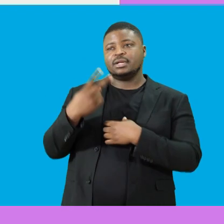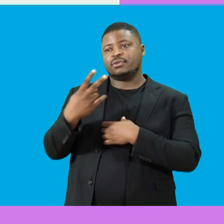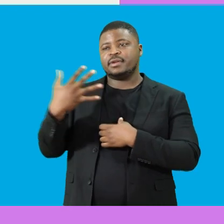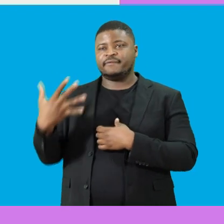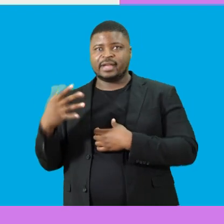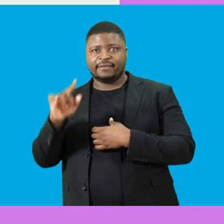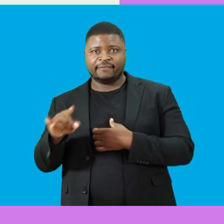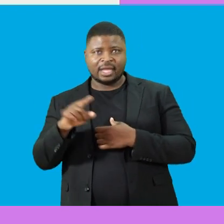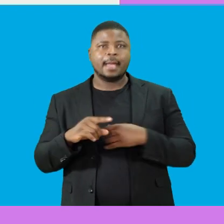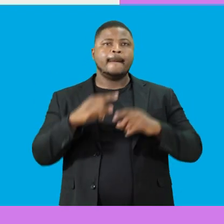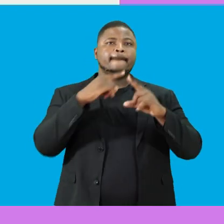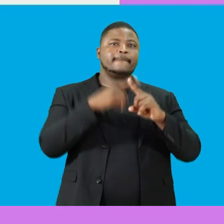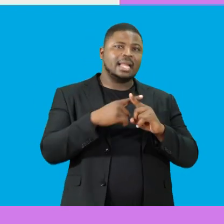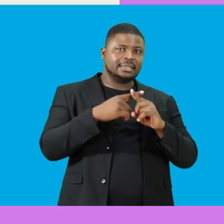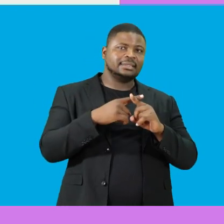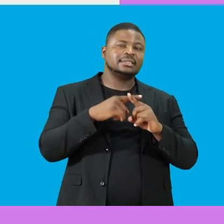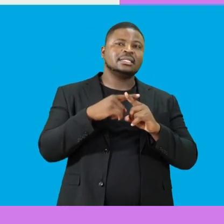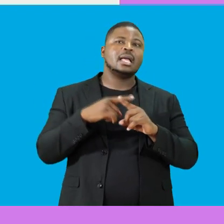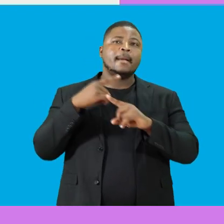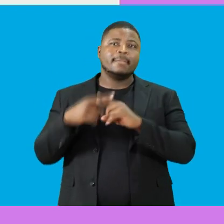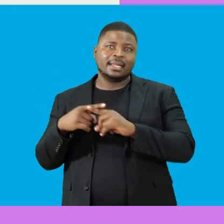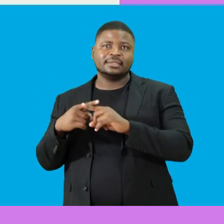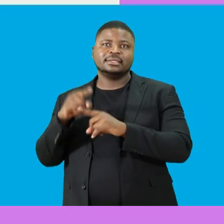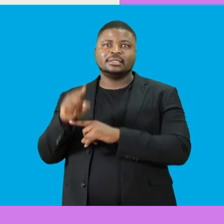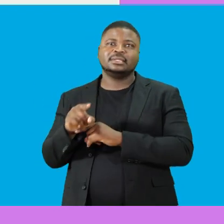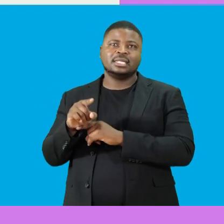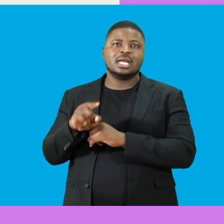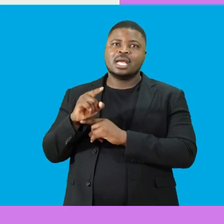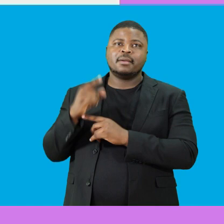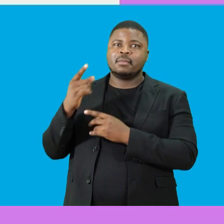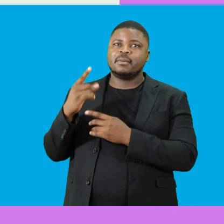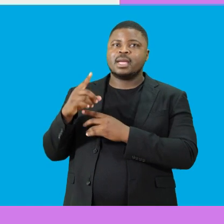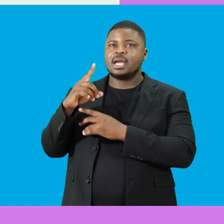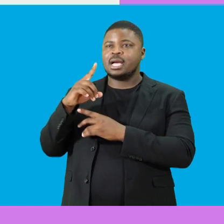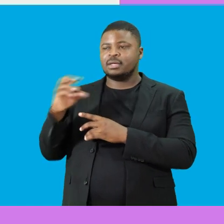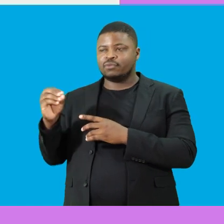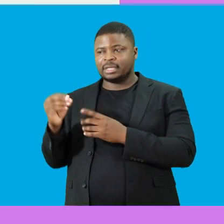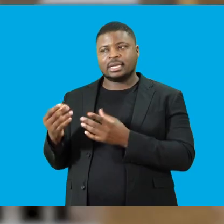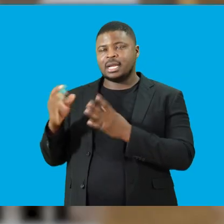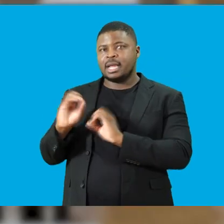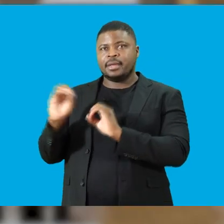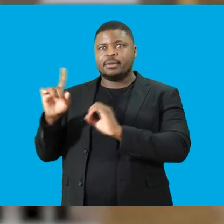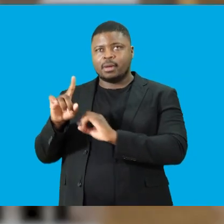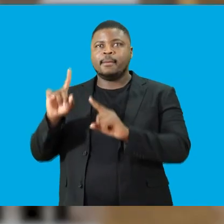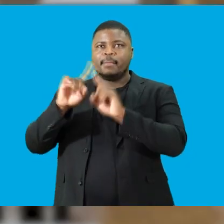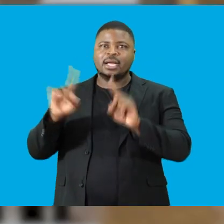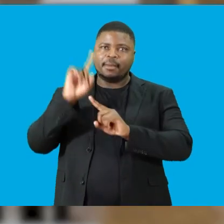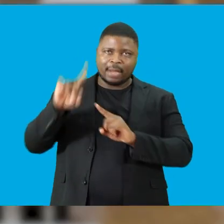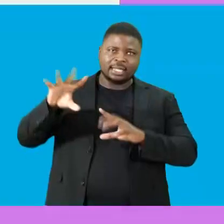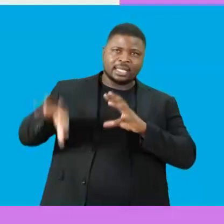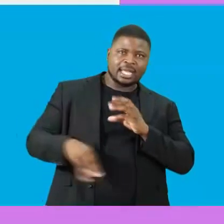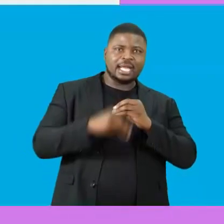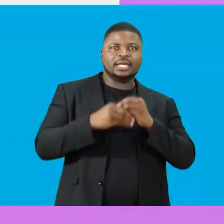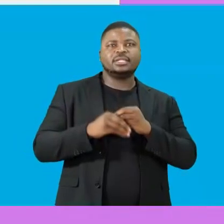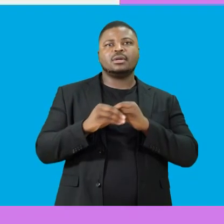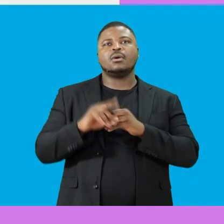Rands plus this. It doesn't get to 100, but it will still be considered as if it's 100 Rand. So you need to add that one. So